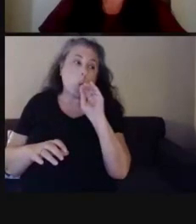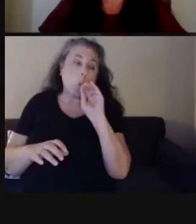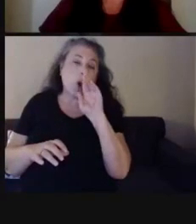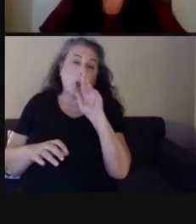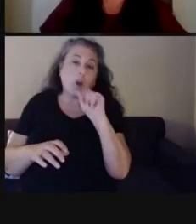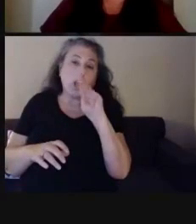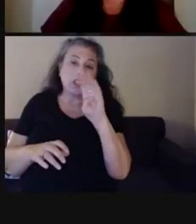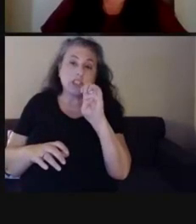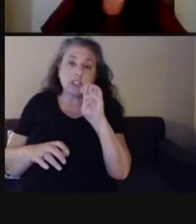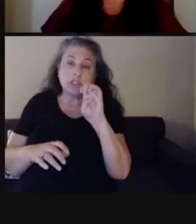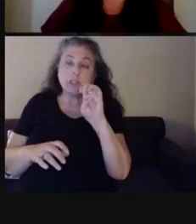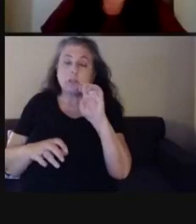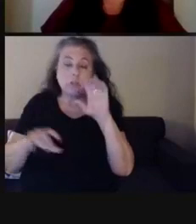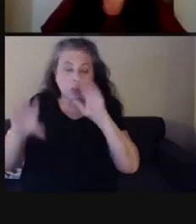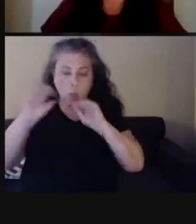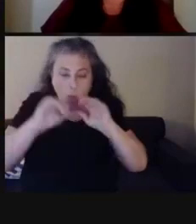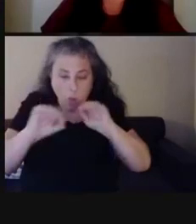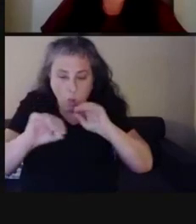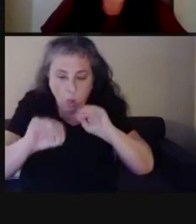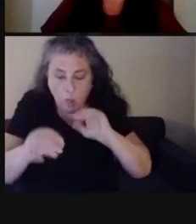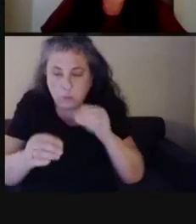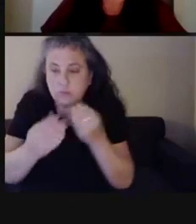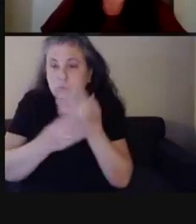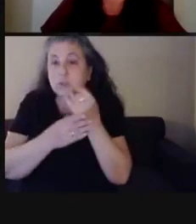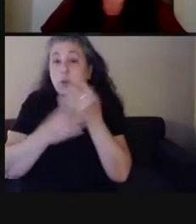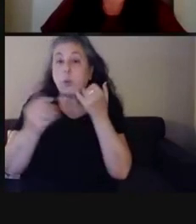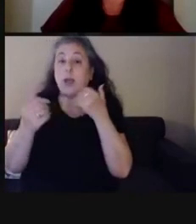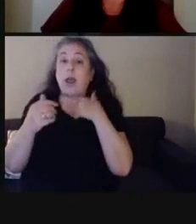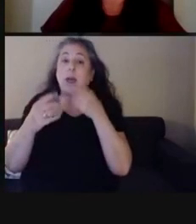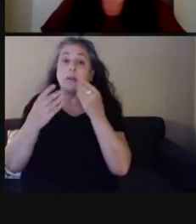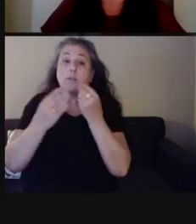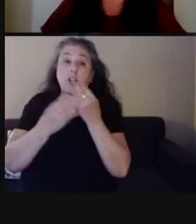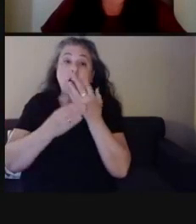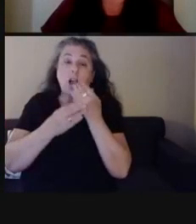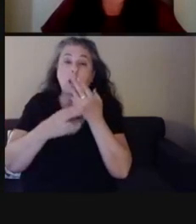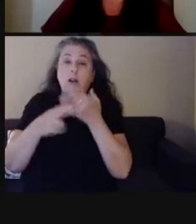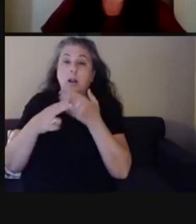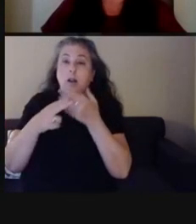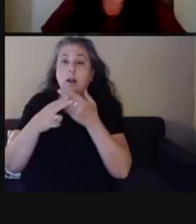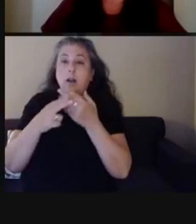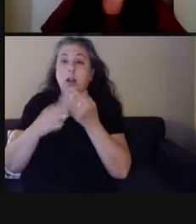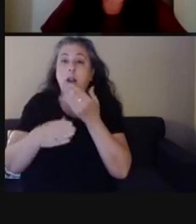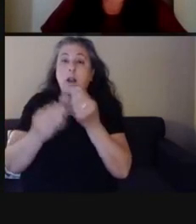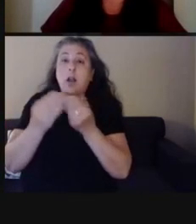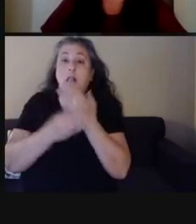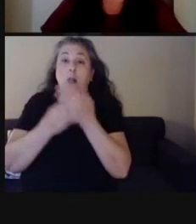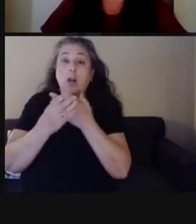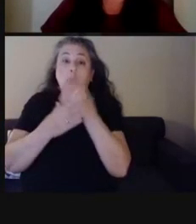what we have done is we have this garden, which we call the Garden Project.